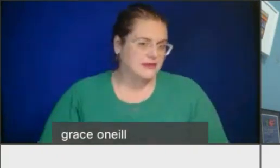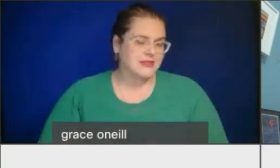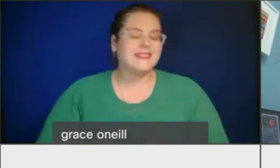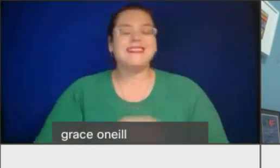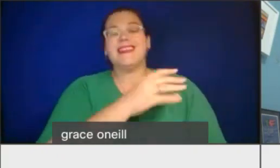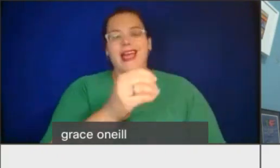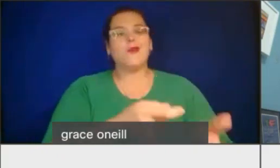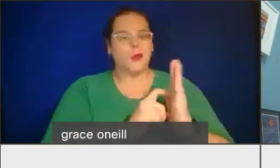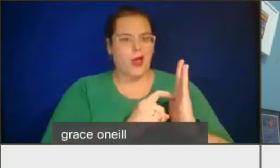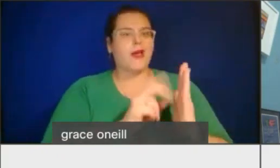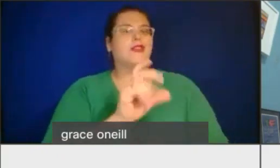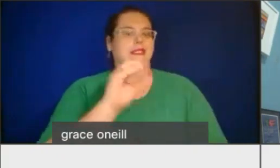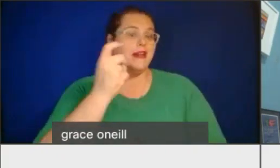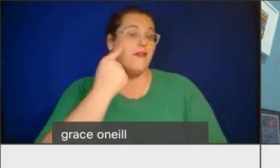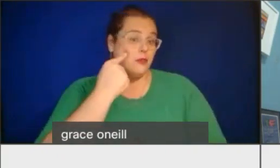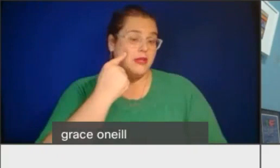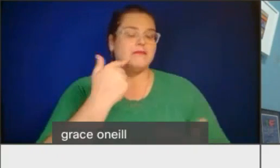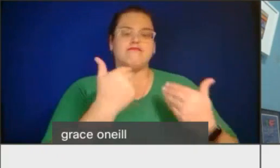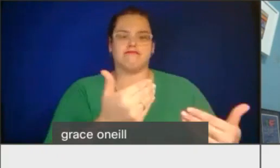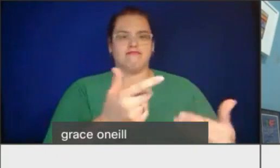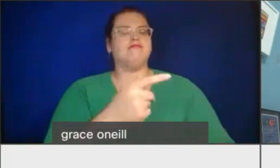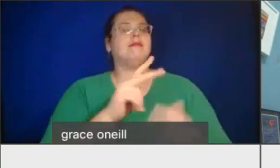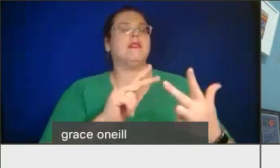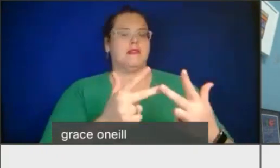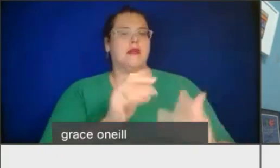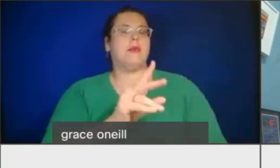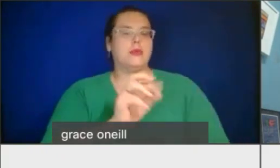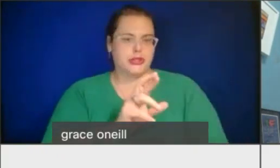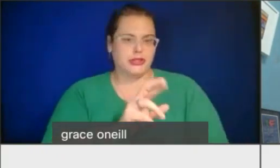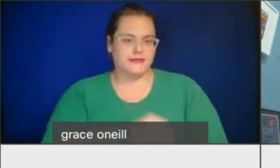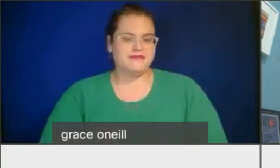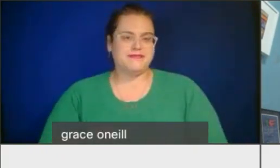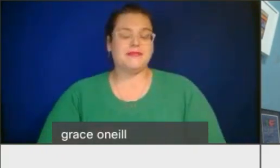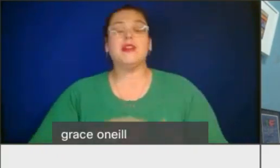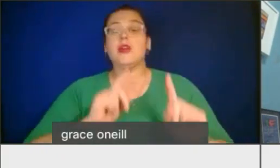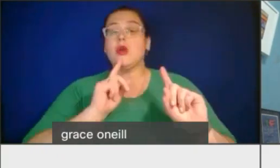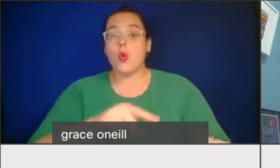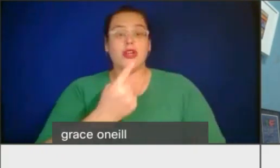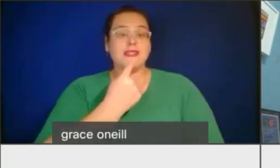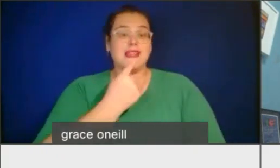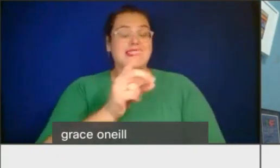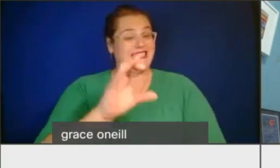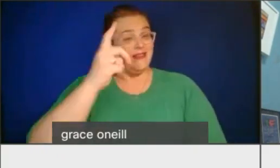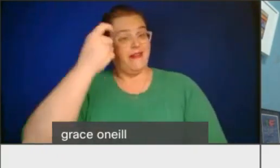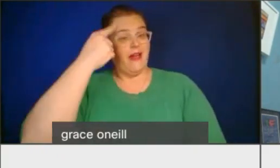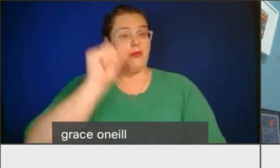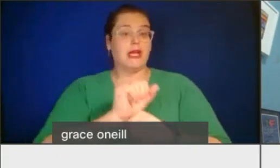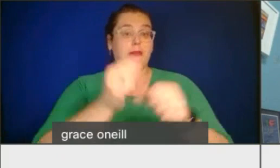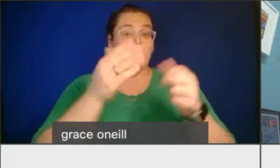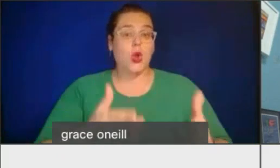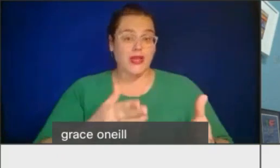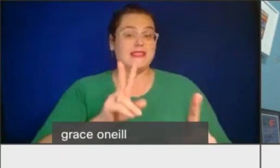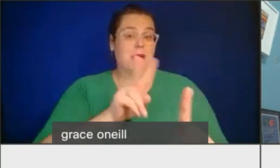employees get boosters. The order says DC government employees and contractors, but